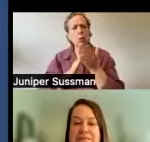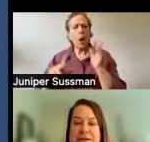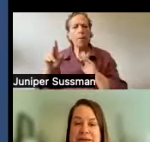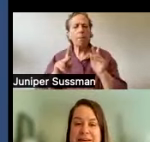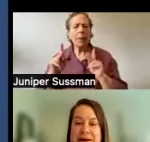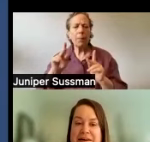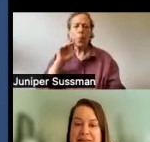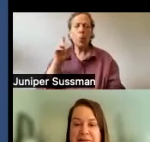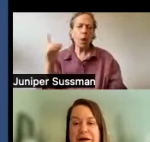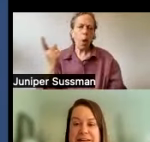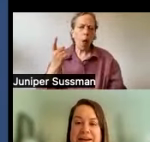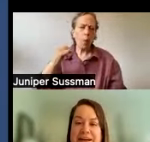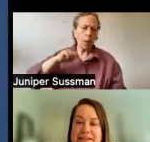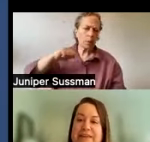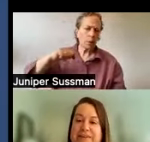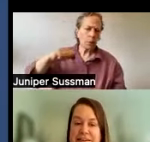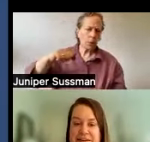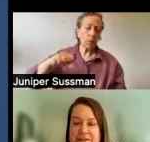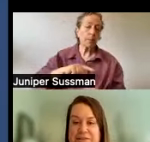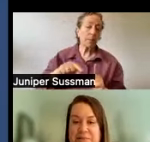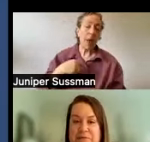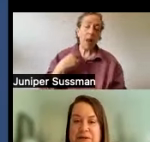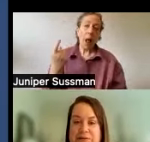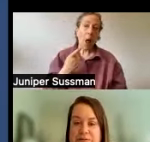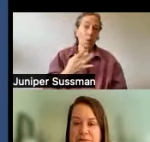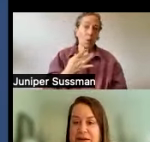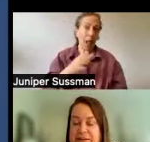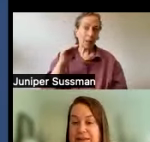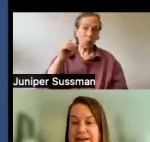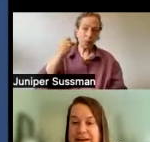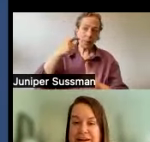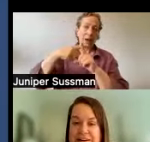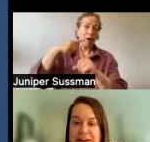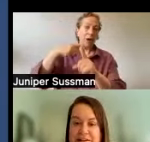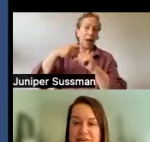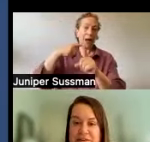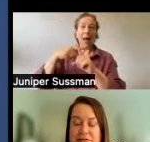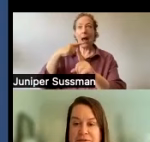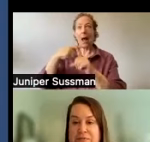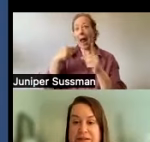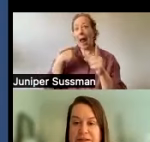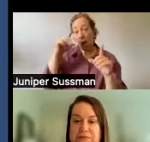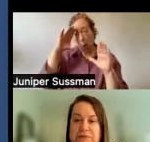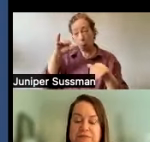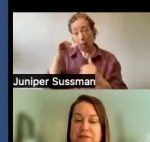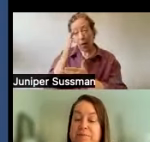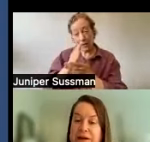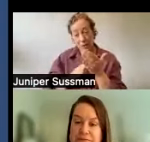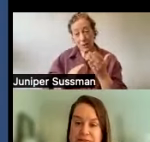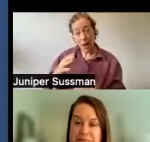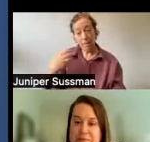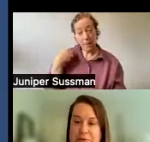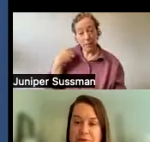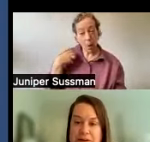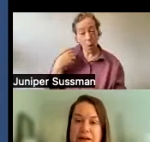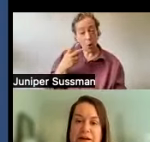love to be a little Pollyanna and think that there are some employers who saw the light and learn, directly saw the